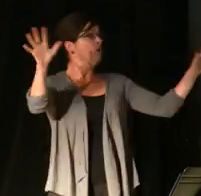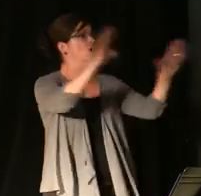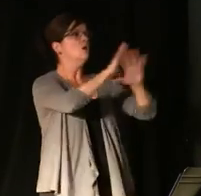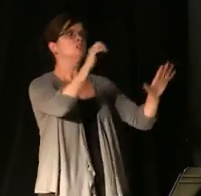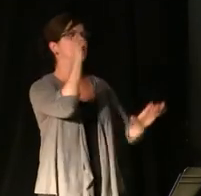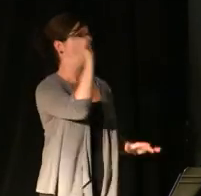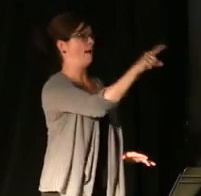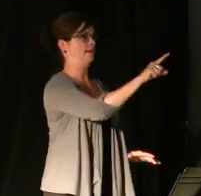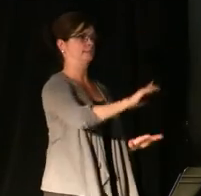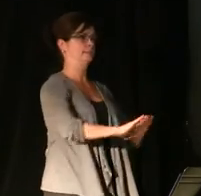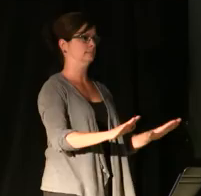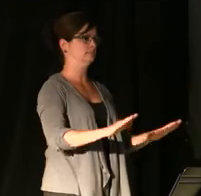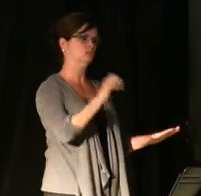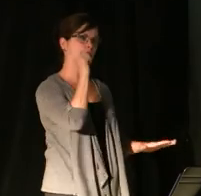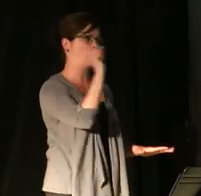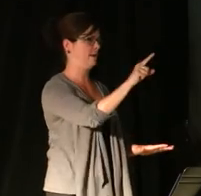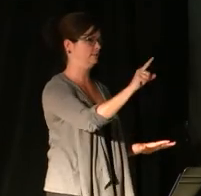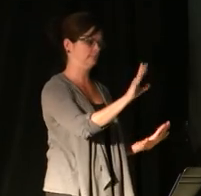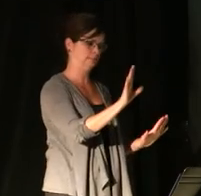Don't ask!